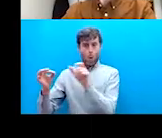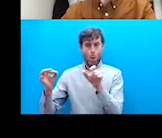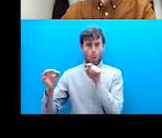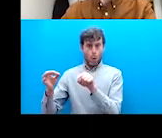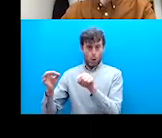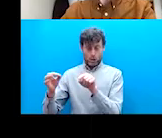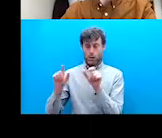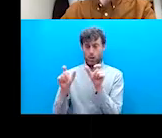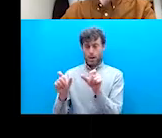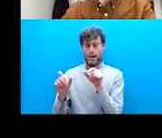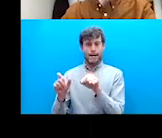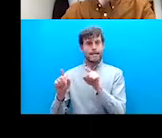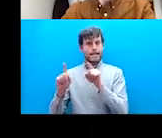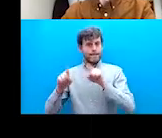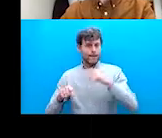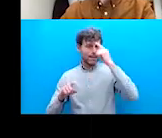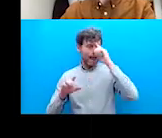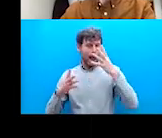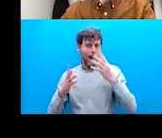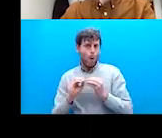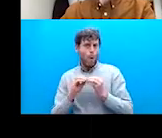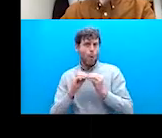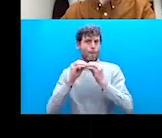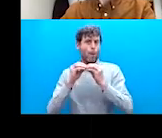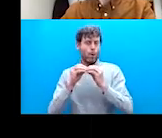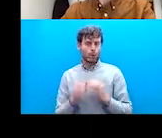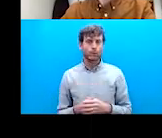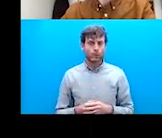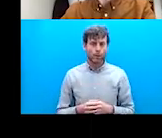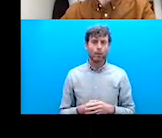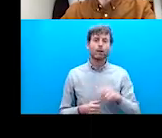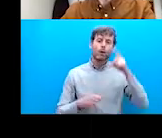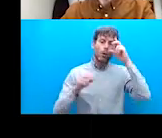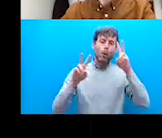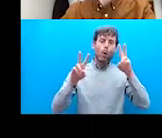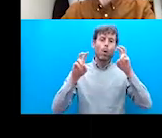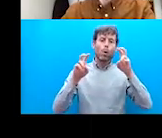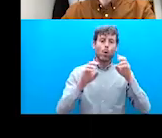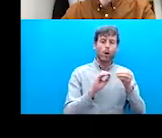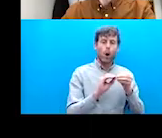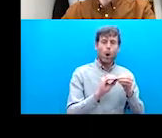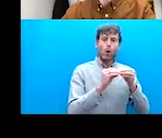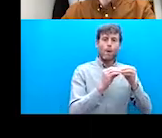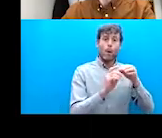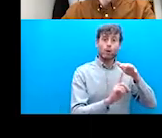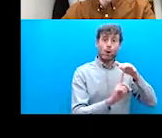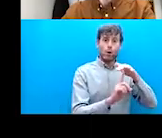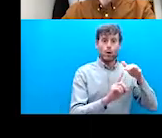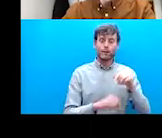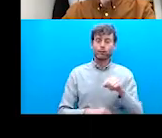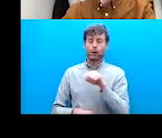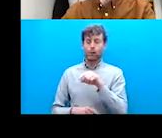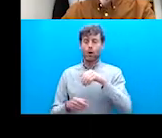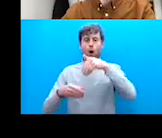composed, what we call the composed condition, versus contexts in which those same 2